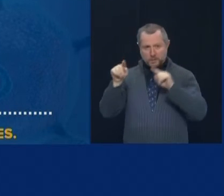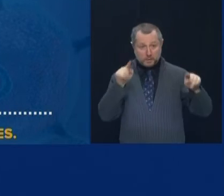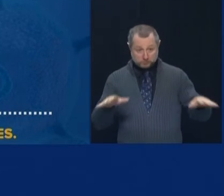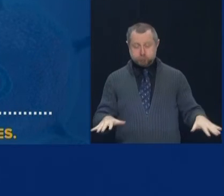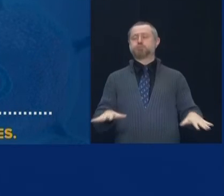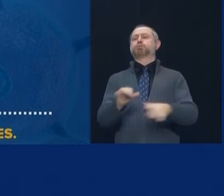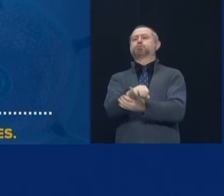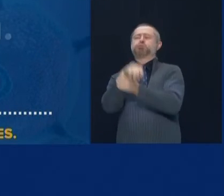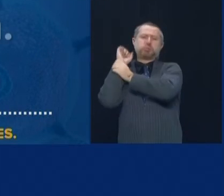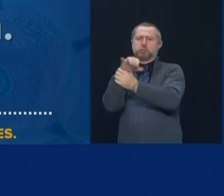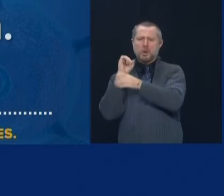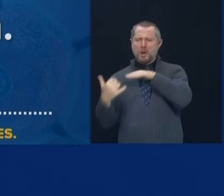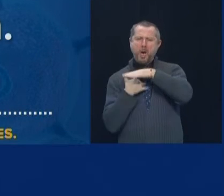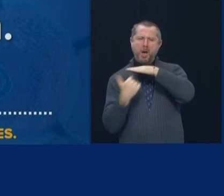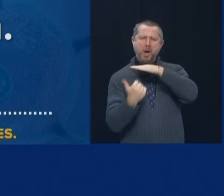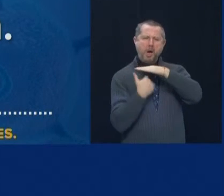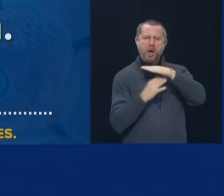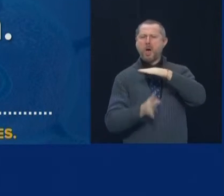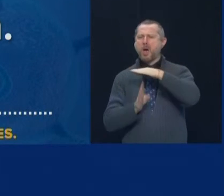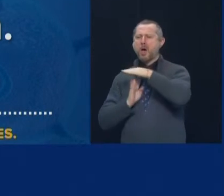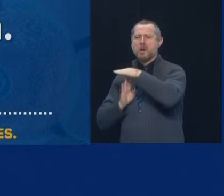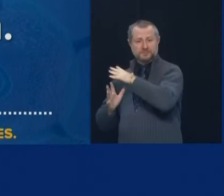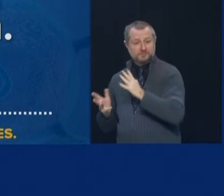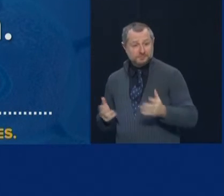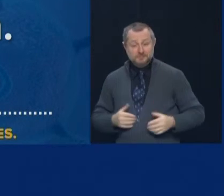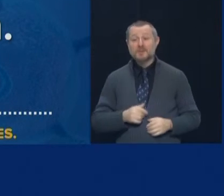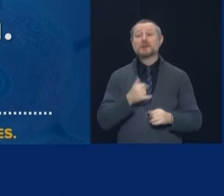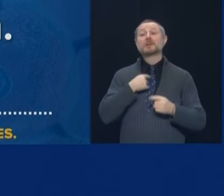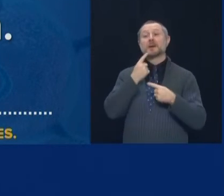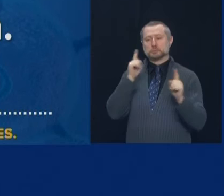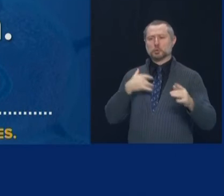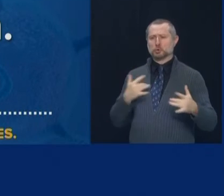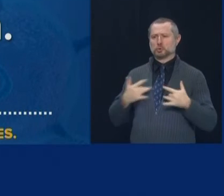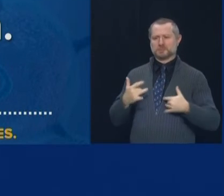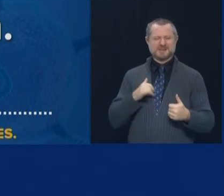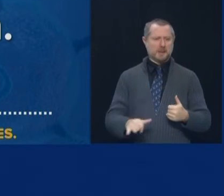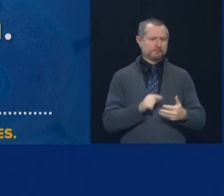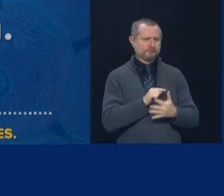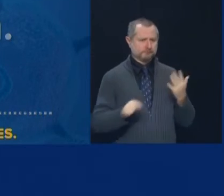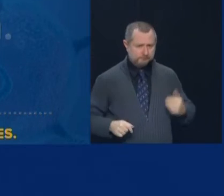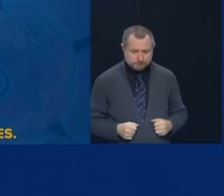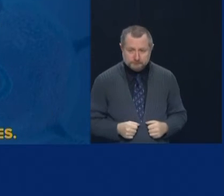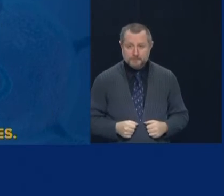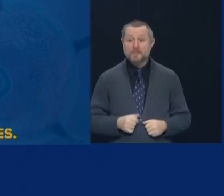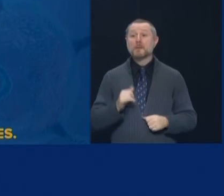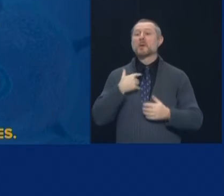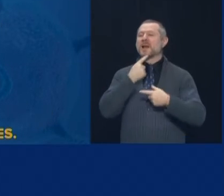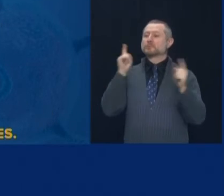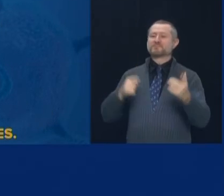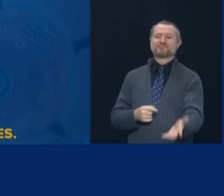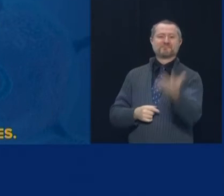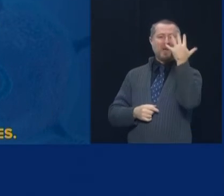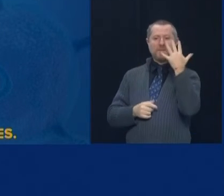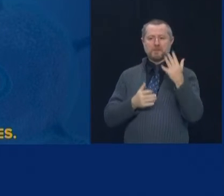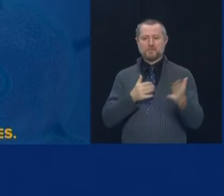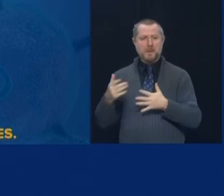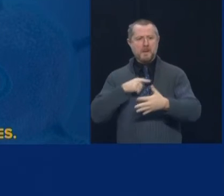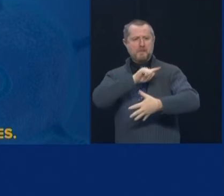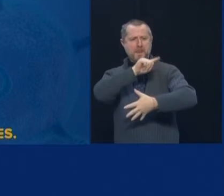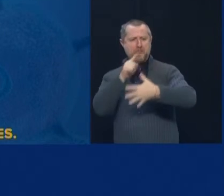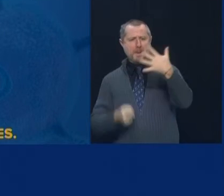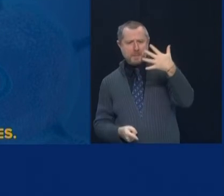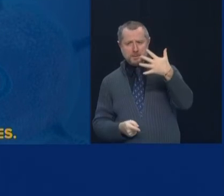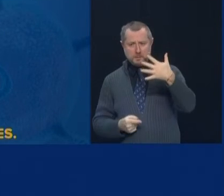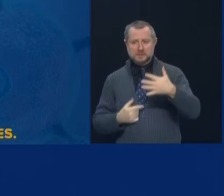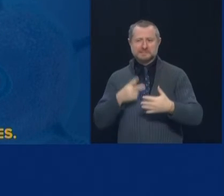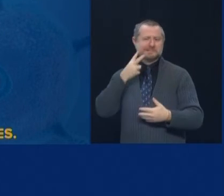that is a serious, serious concern. We announced a 5-point plan the other day. I'm sure you